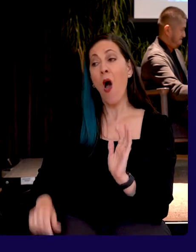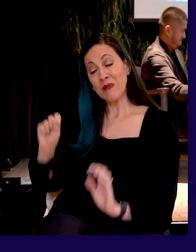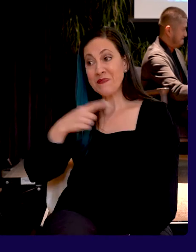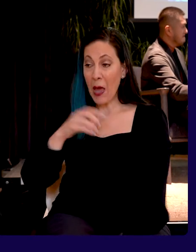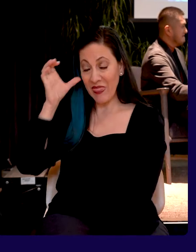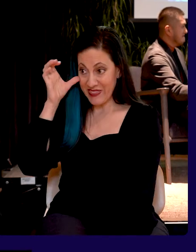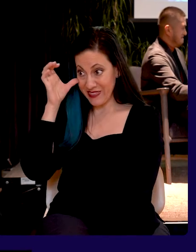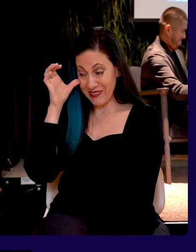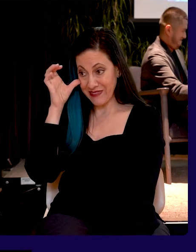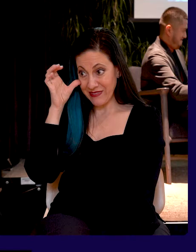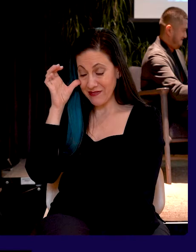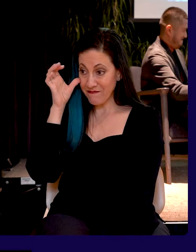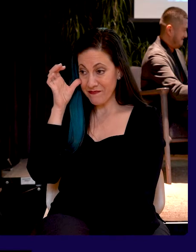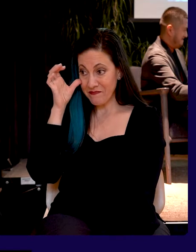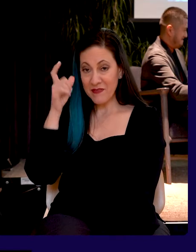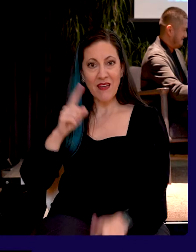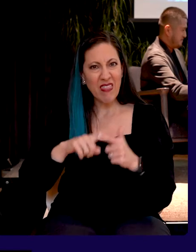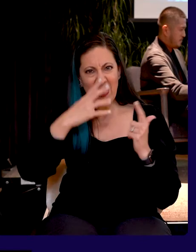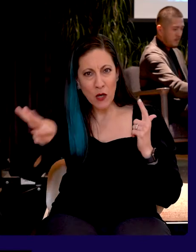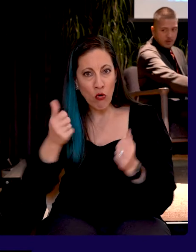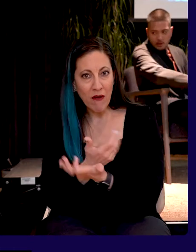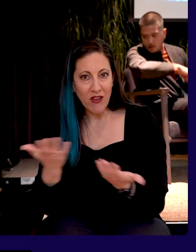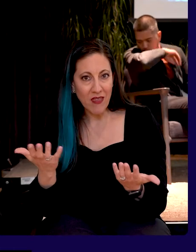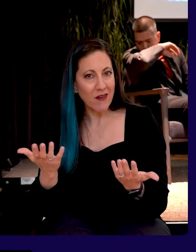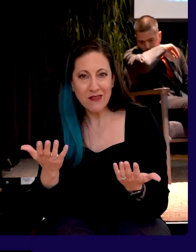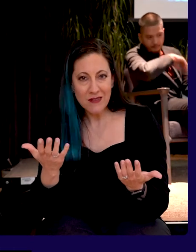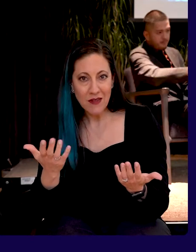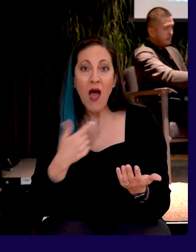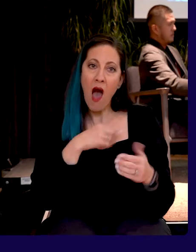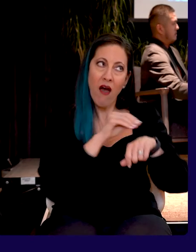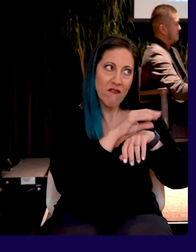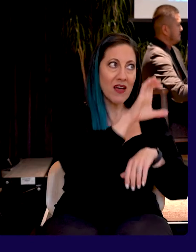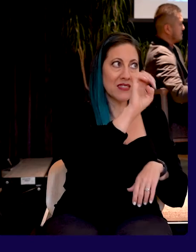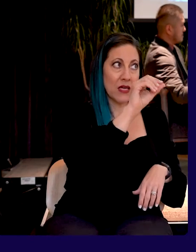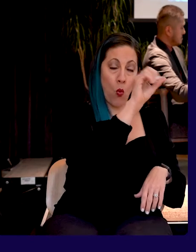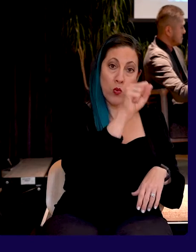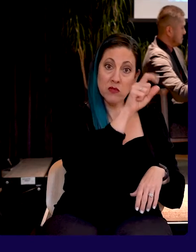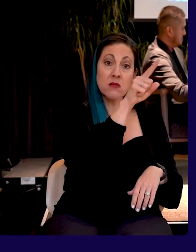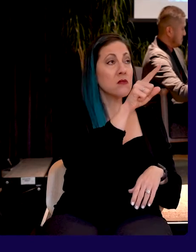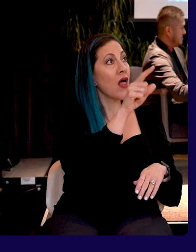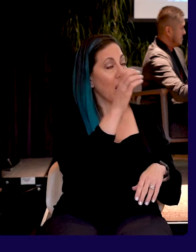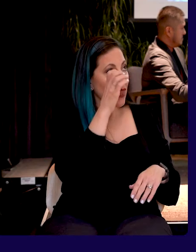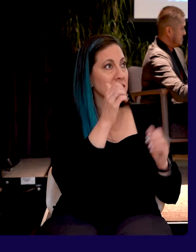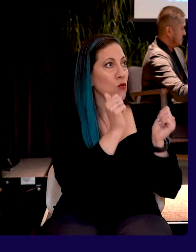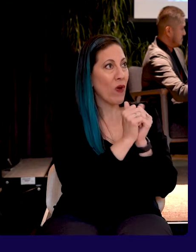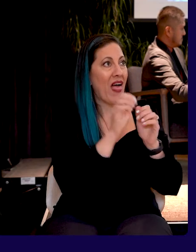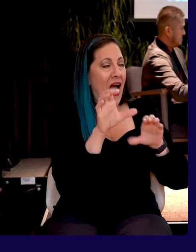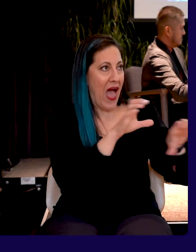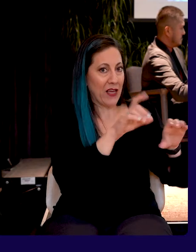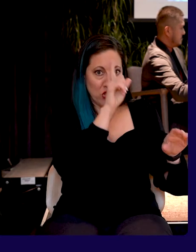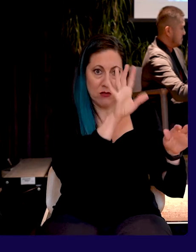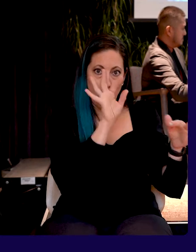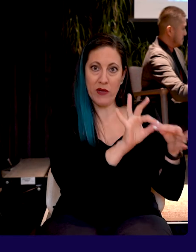when we listen, I advise the CEOs that we work with in C-suites, listen with an action orientation. Because